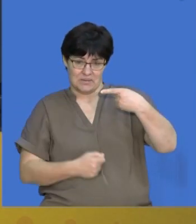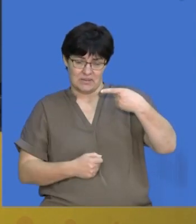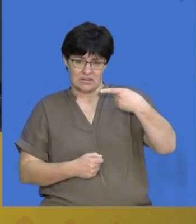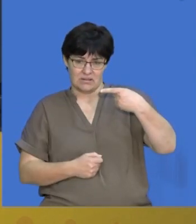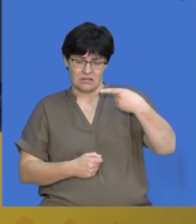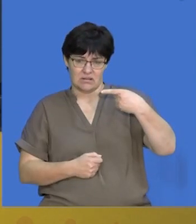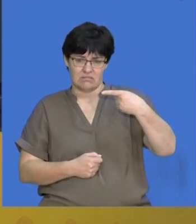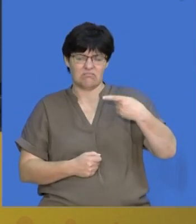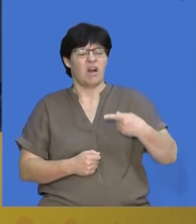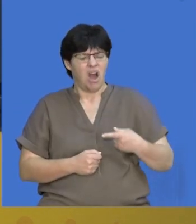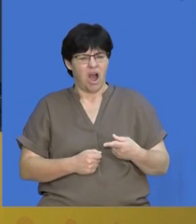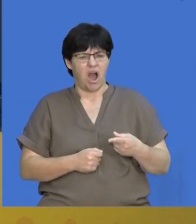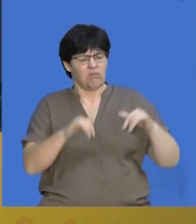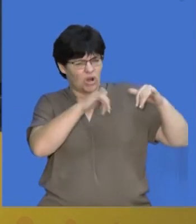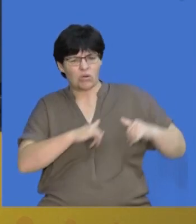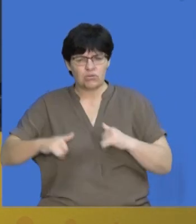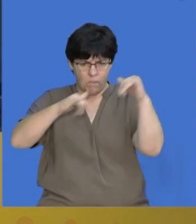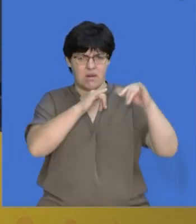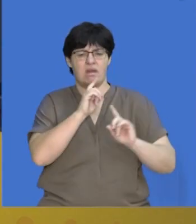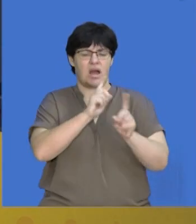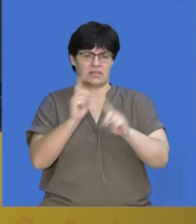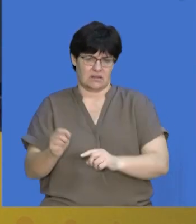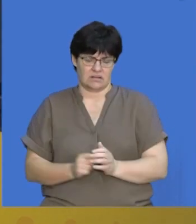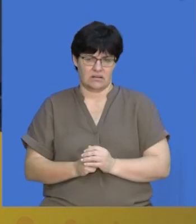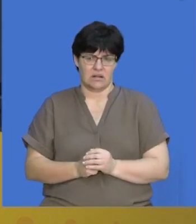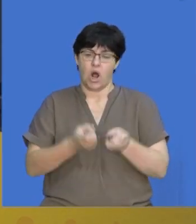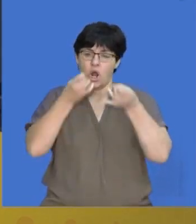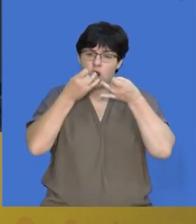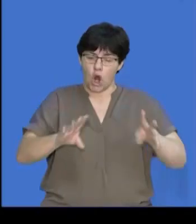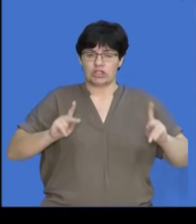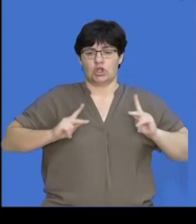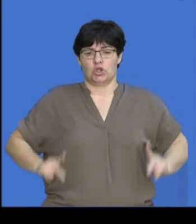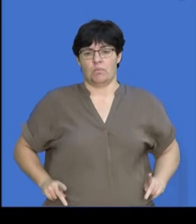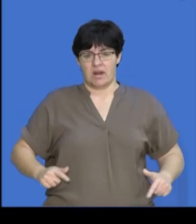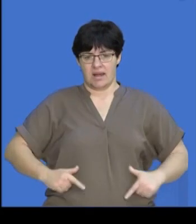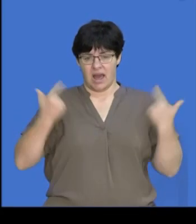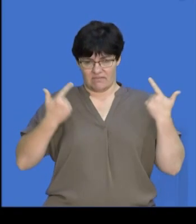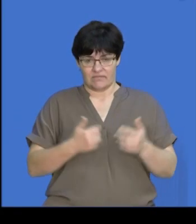answer is common. Start using it. Loss of human life.